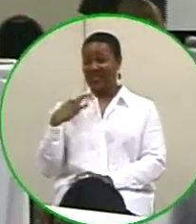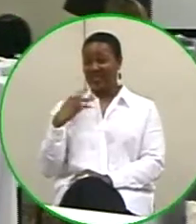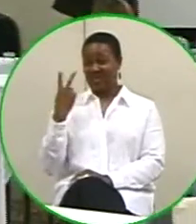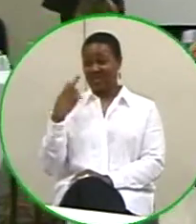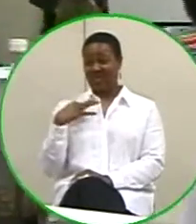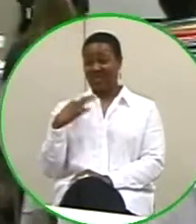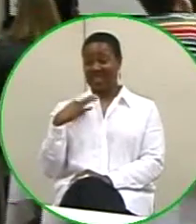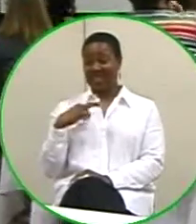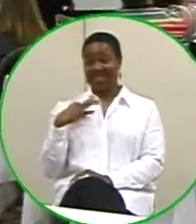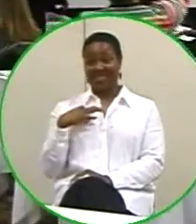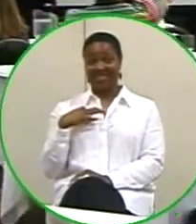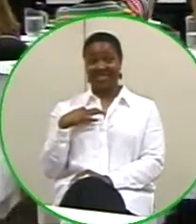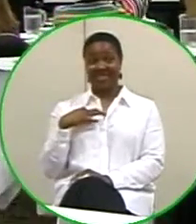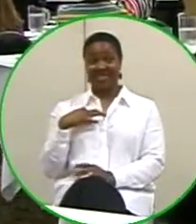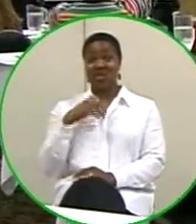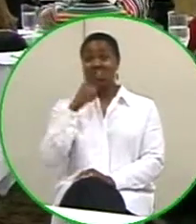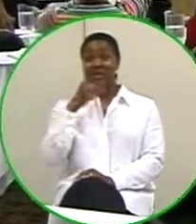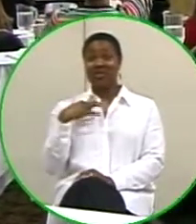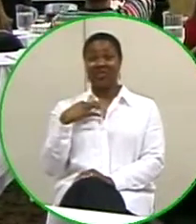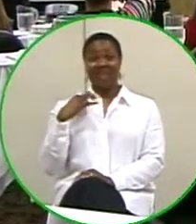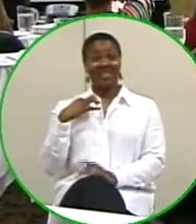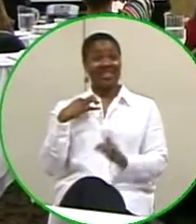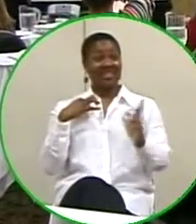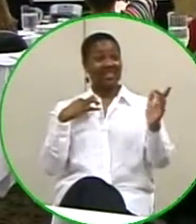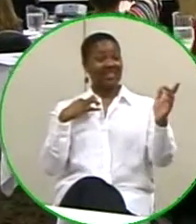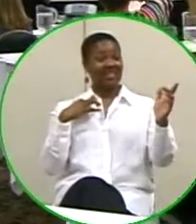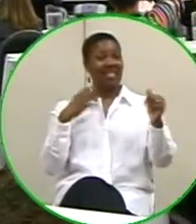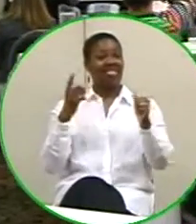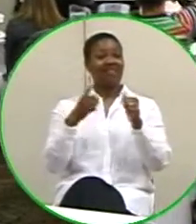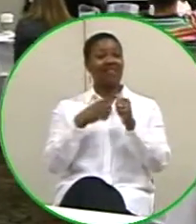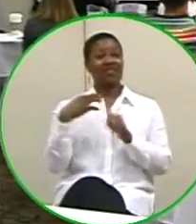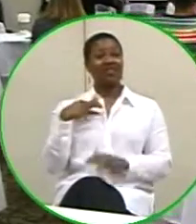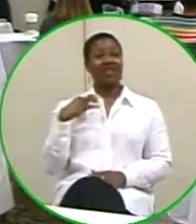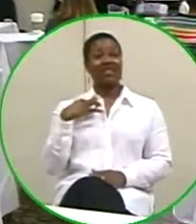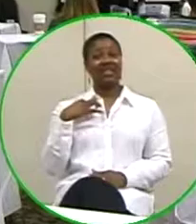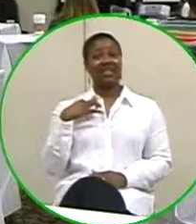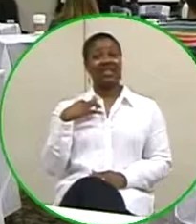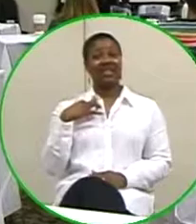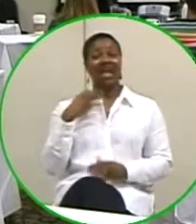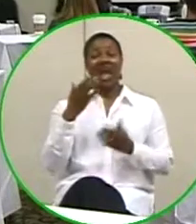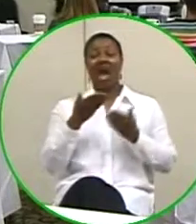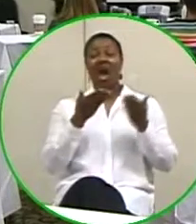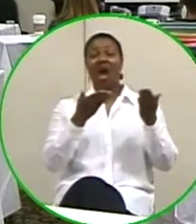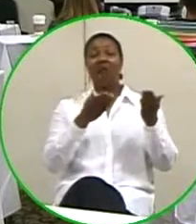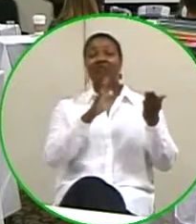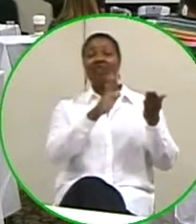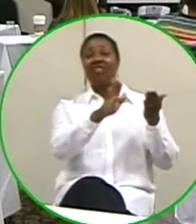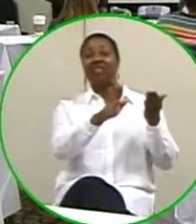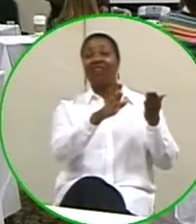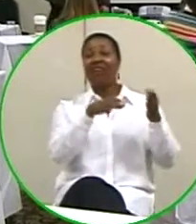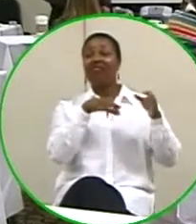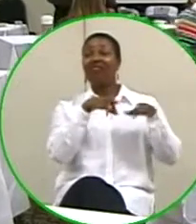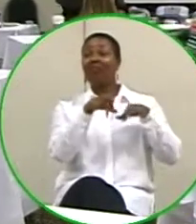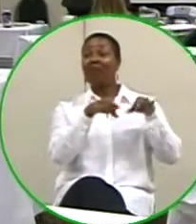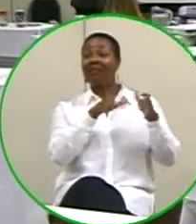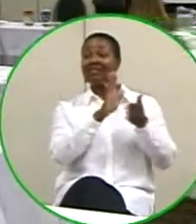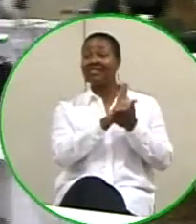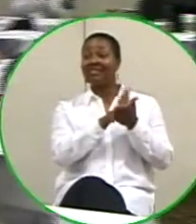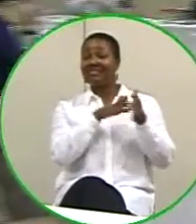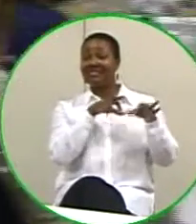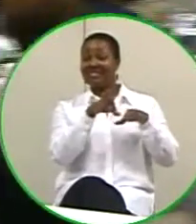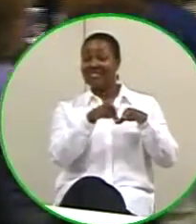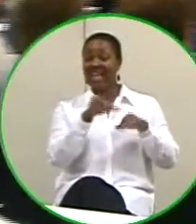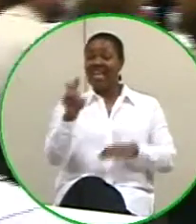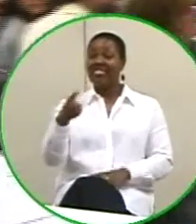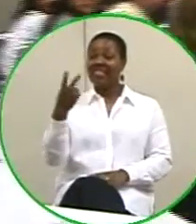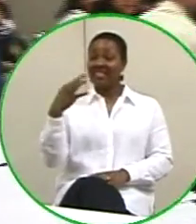Who would like to volunteer? The first volunteer gets to offer their directions. Okay.